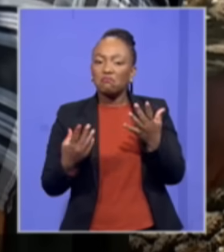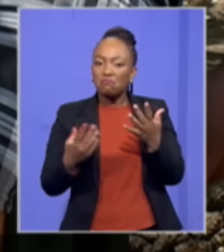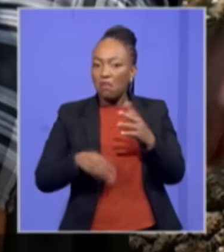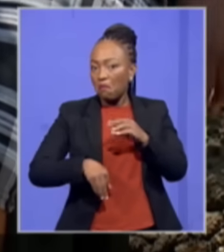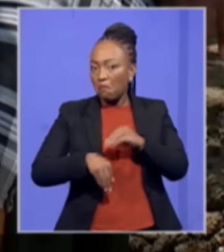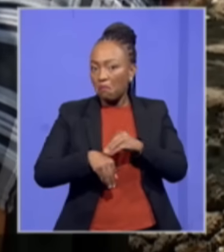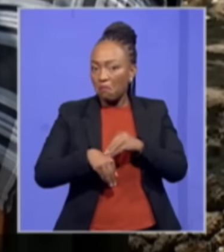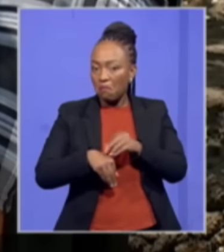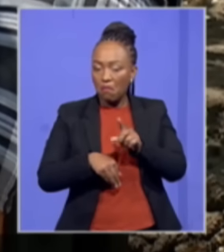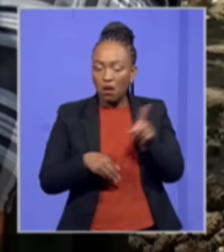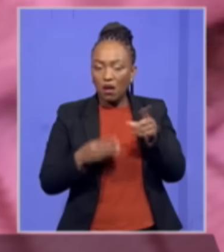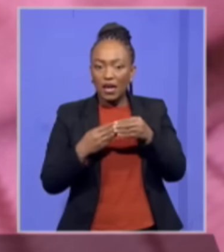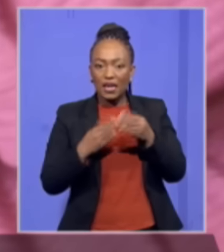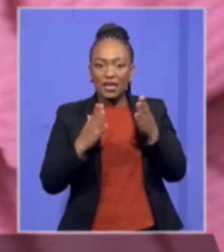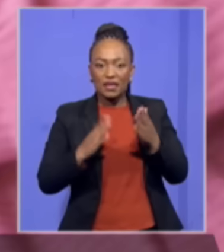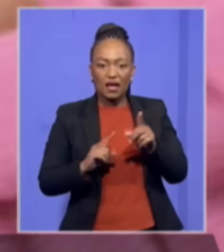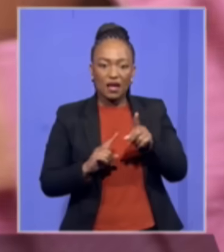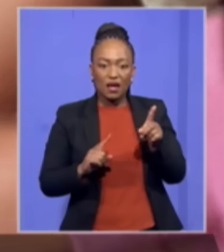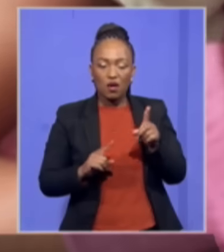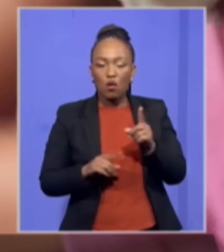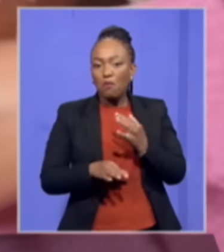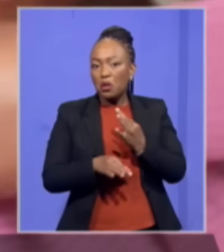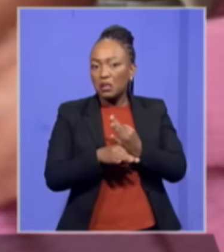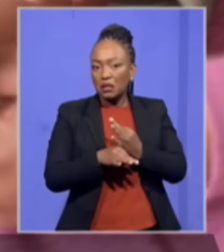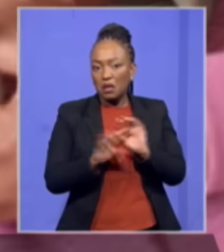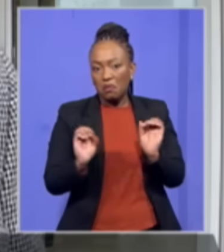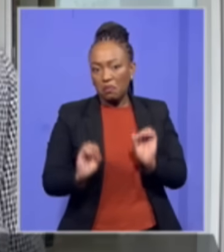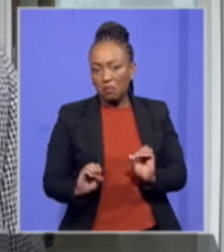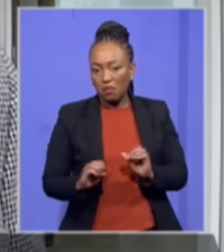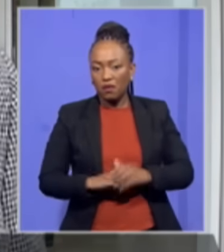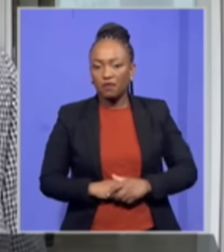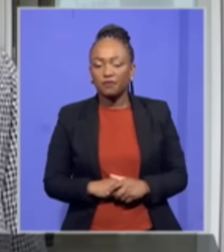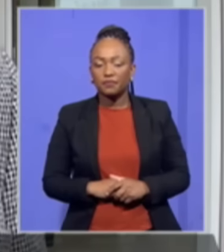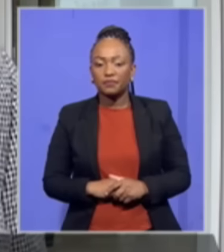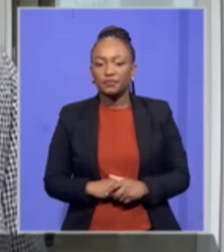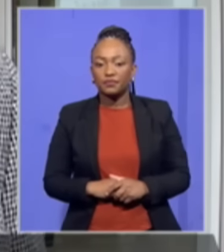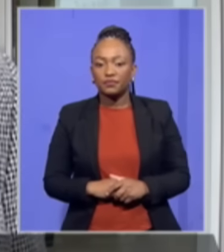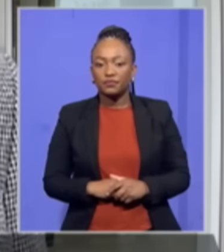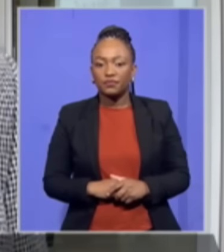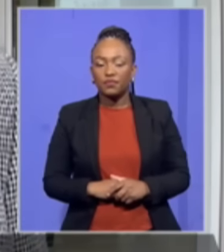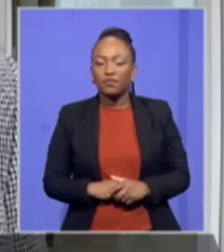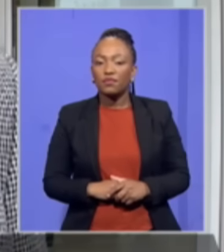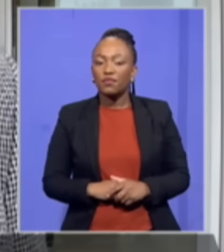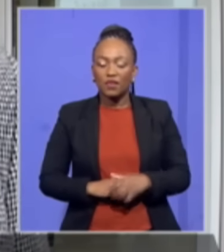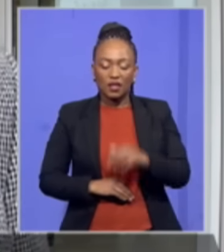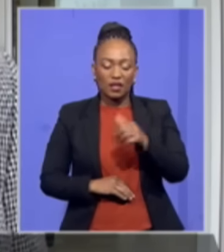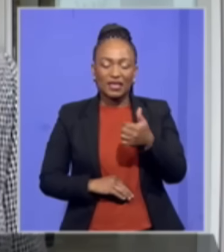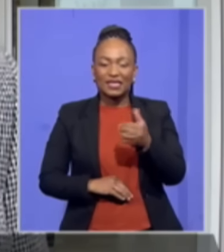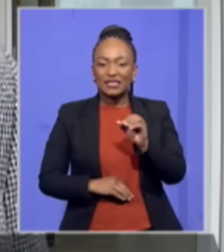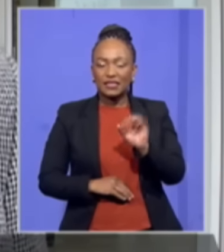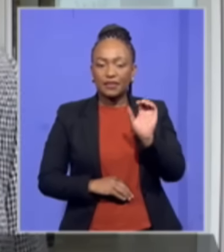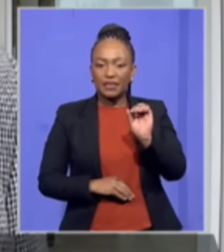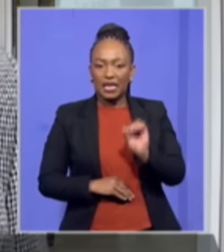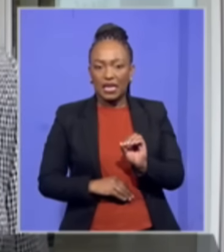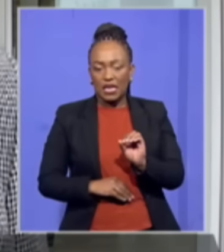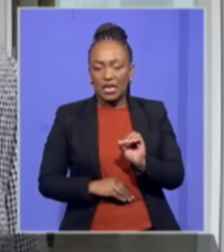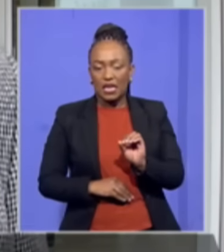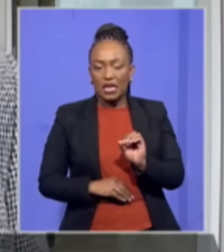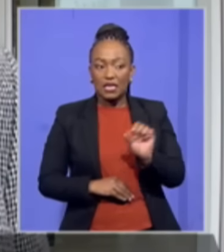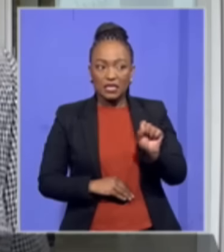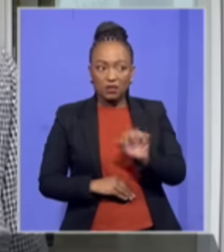ao baetapele ba ona e seng bontate. Almost 60% of South Africans and the children are